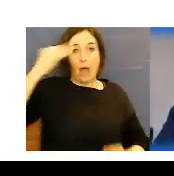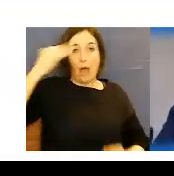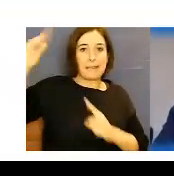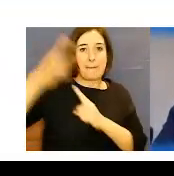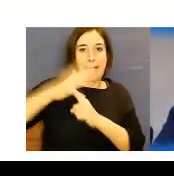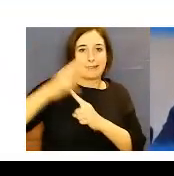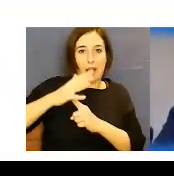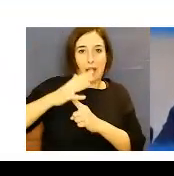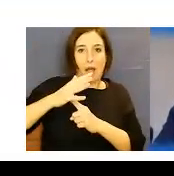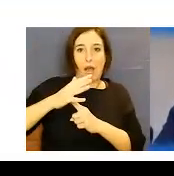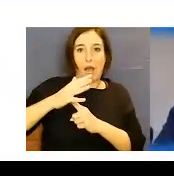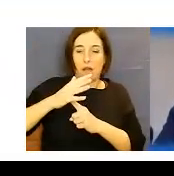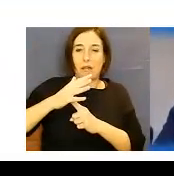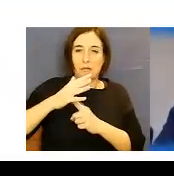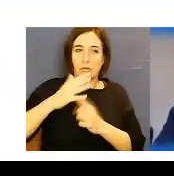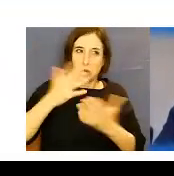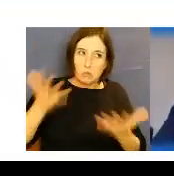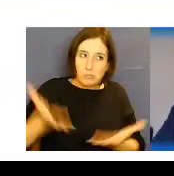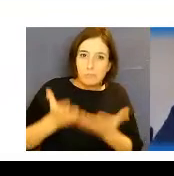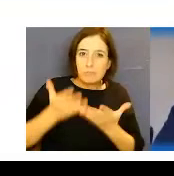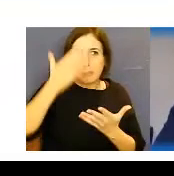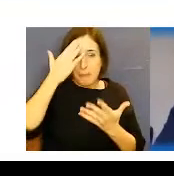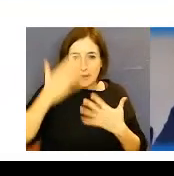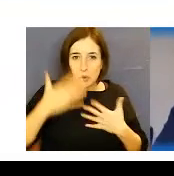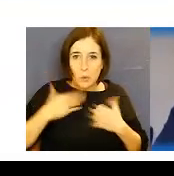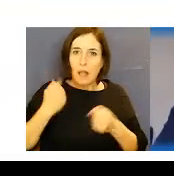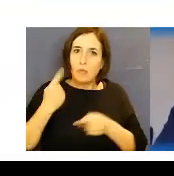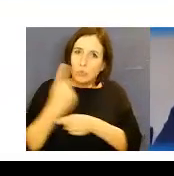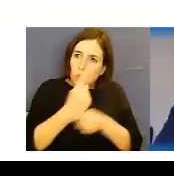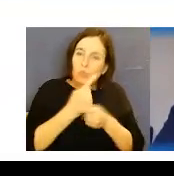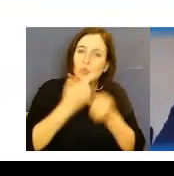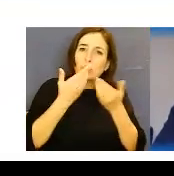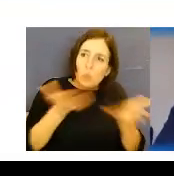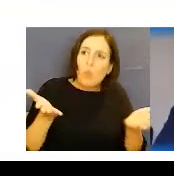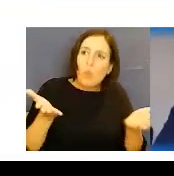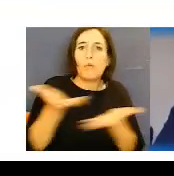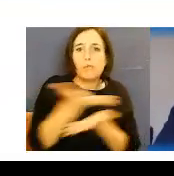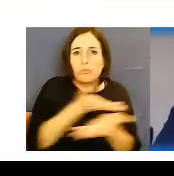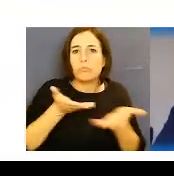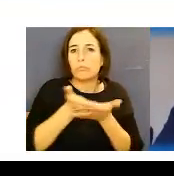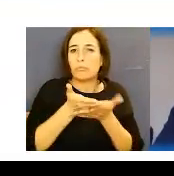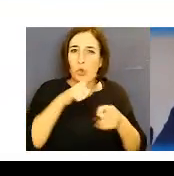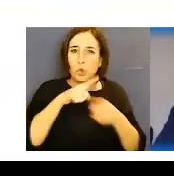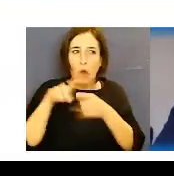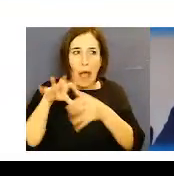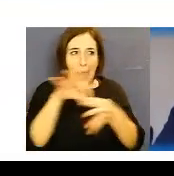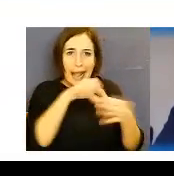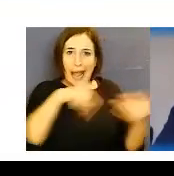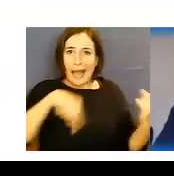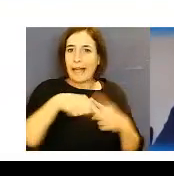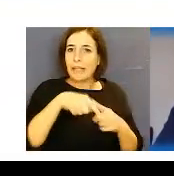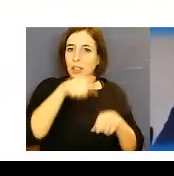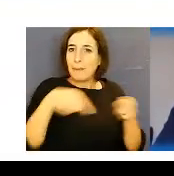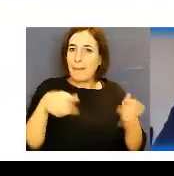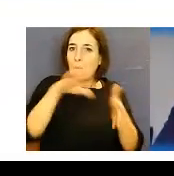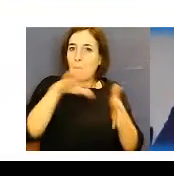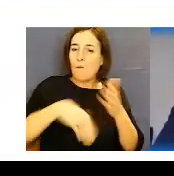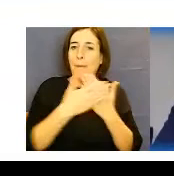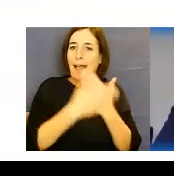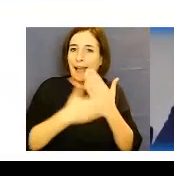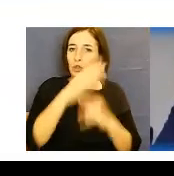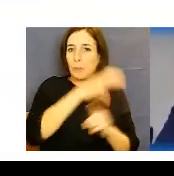had sports tournaments, you know, various initiatives to actually engage people from the Asian community, especially, you know, to actually understand mental